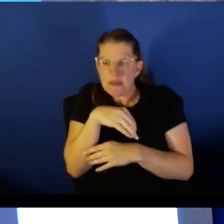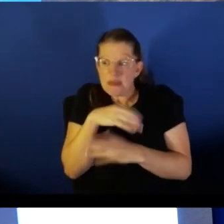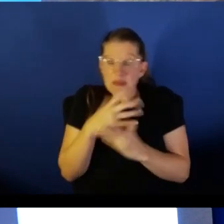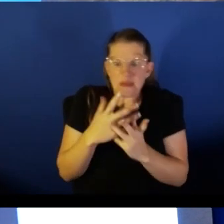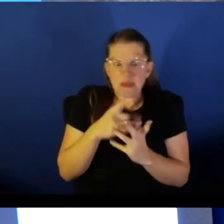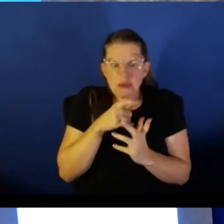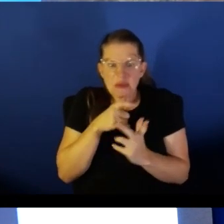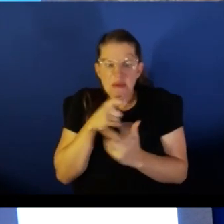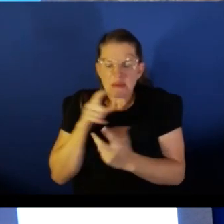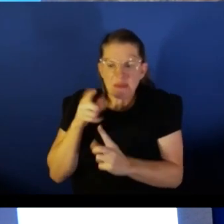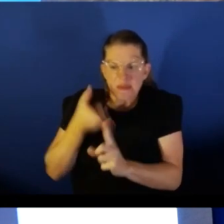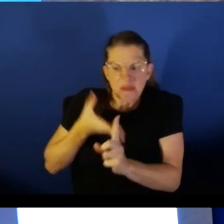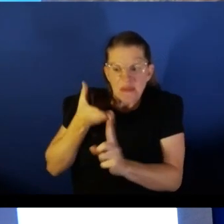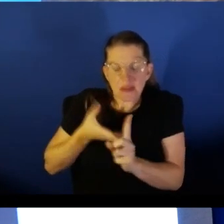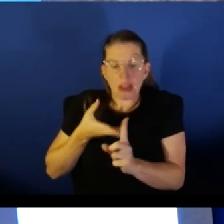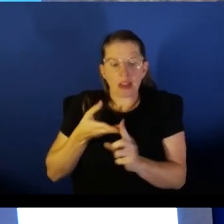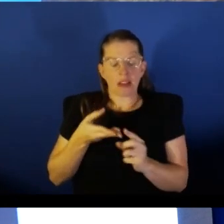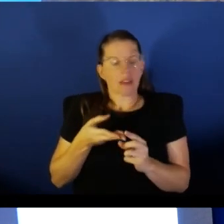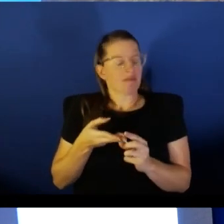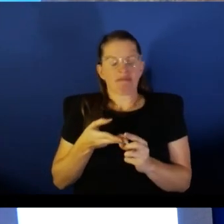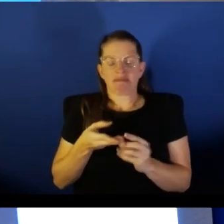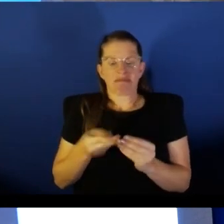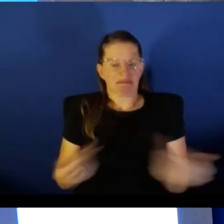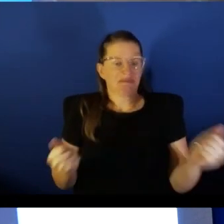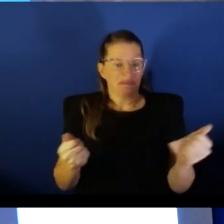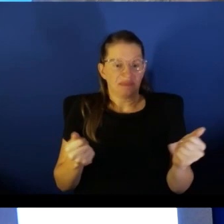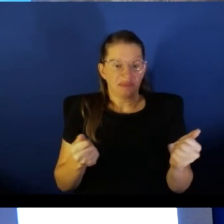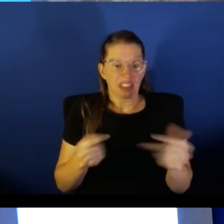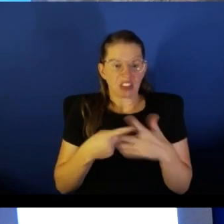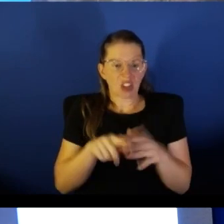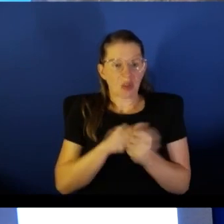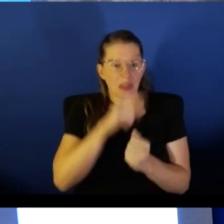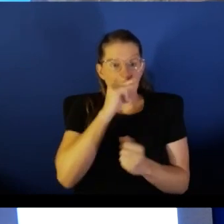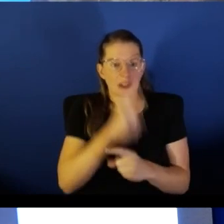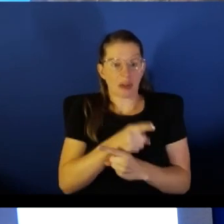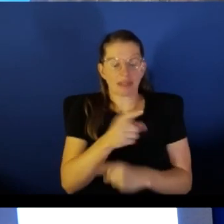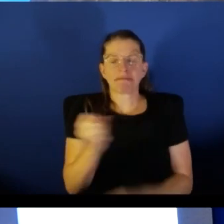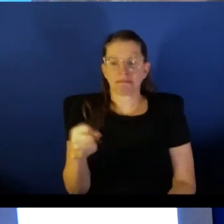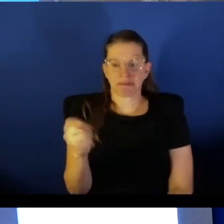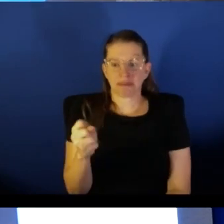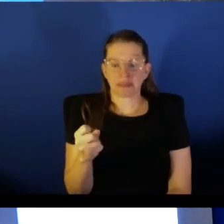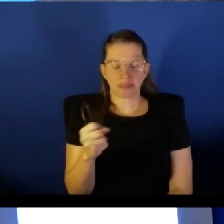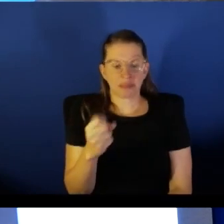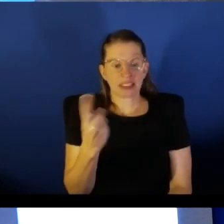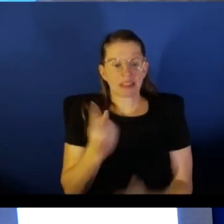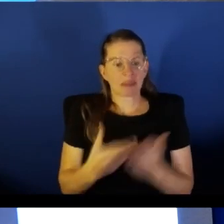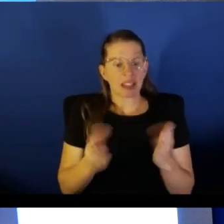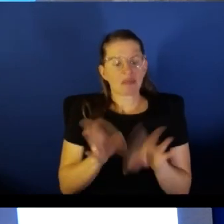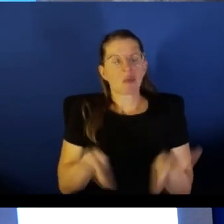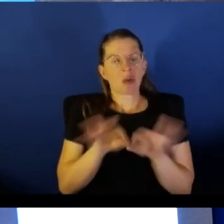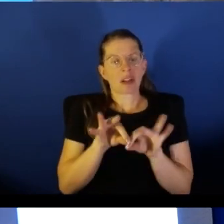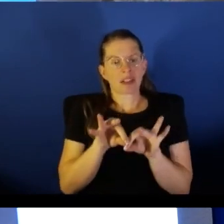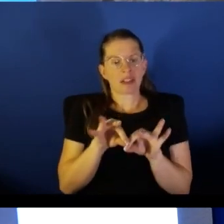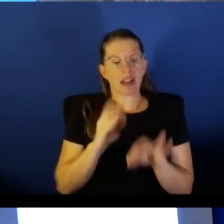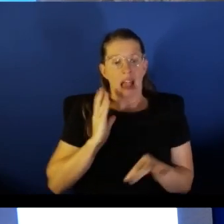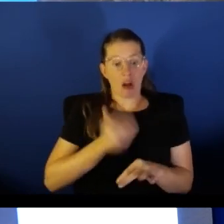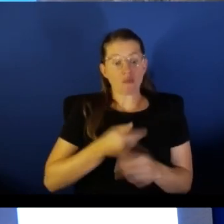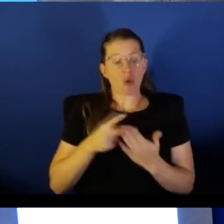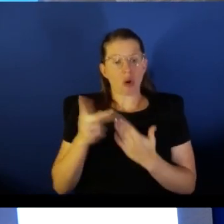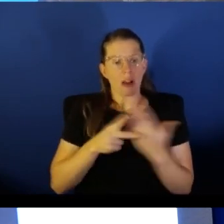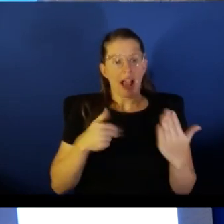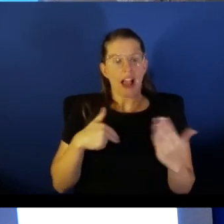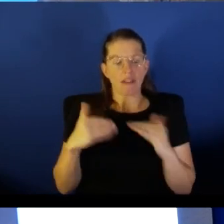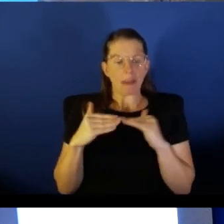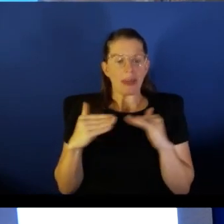about. I just love that change, because I think it starts with the kids, don't you? Absolutely, and something that's important, like in our program too, we have peer volunteers,